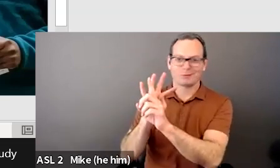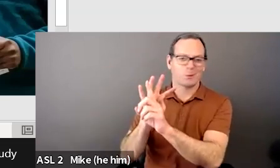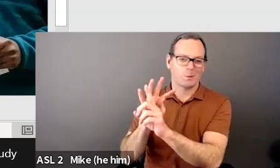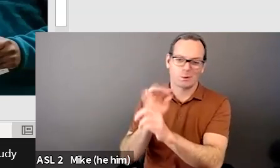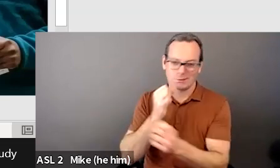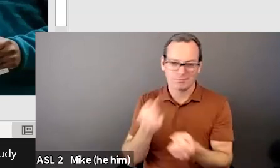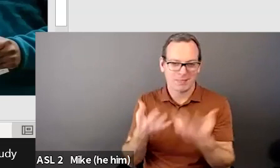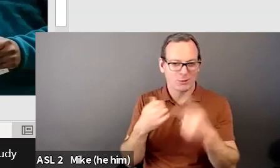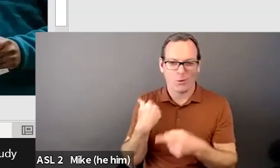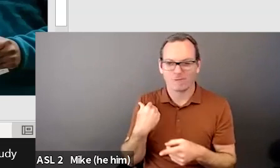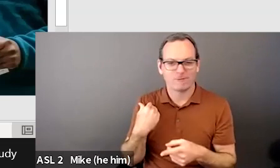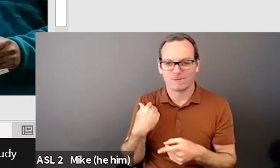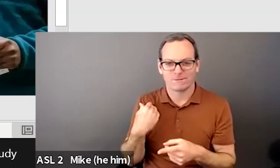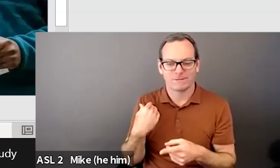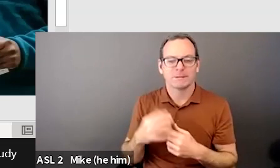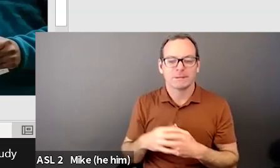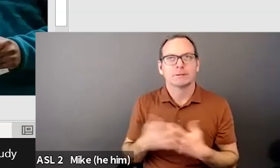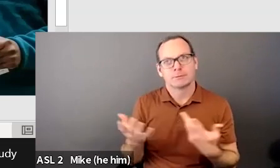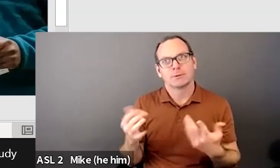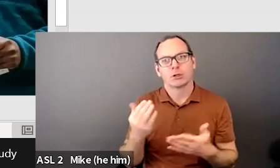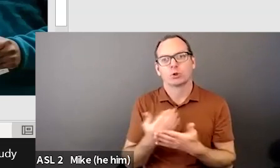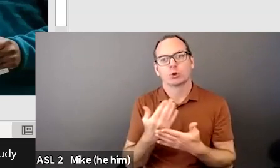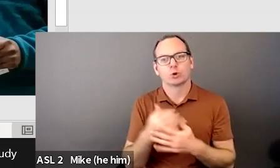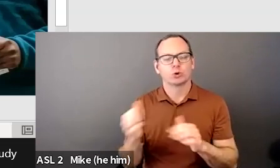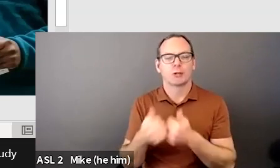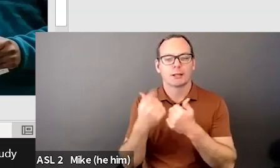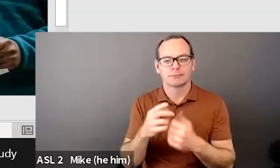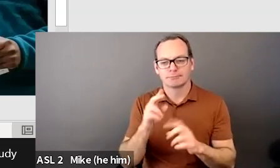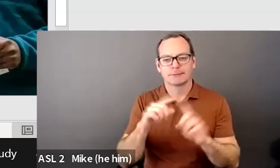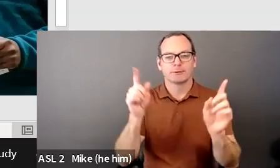And so that presented very unique challenges.